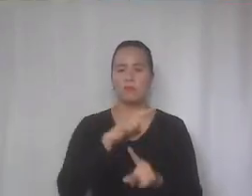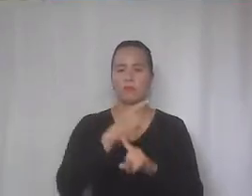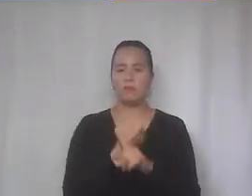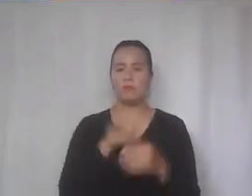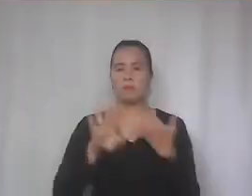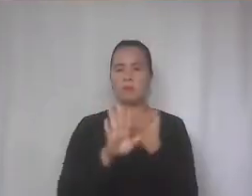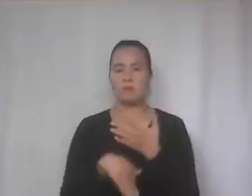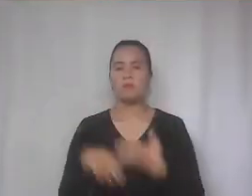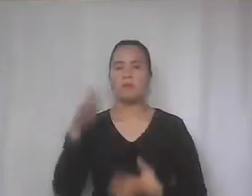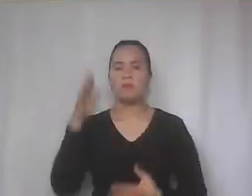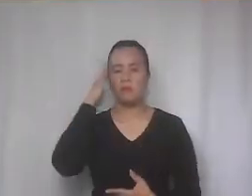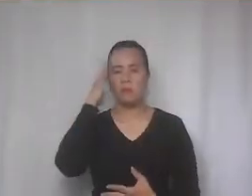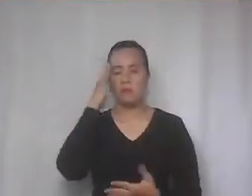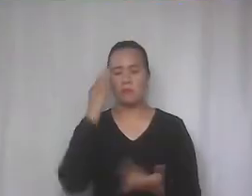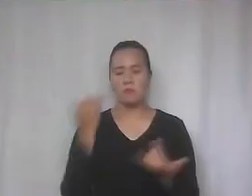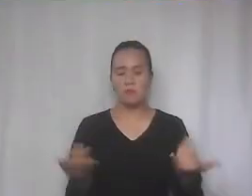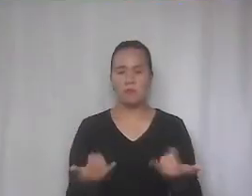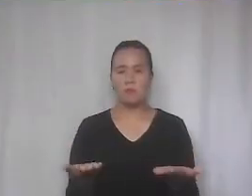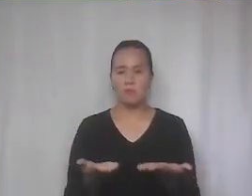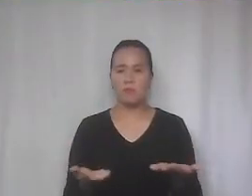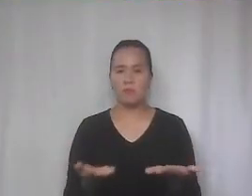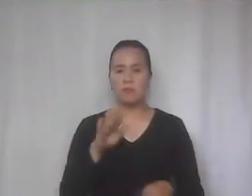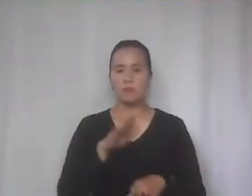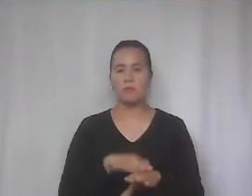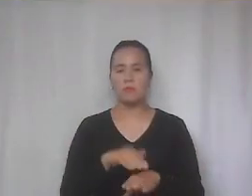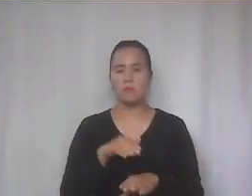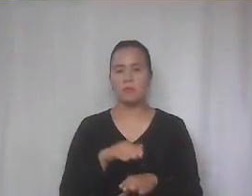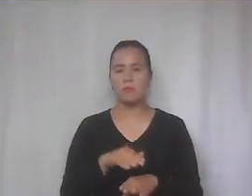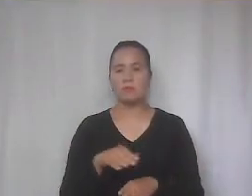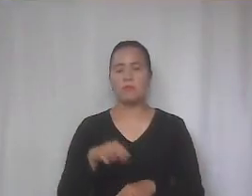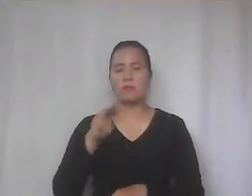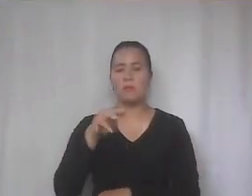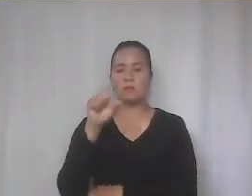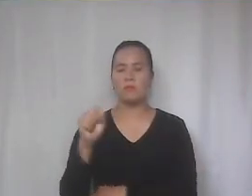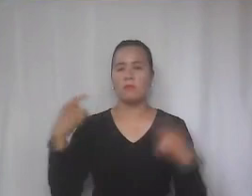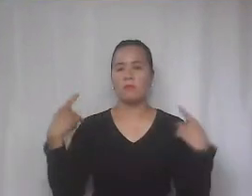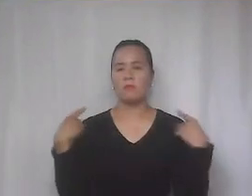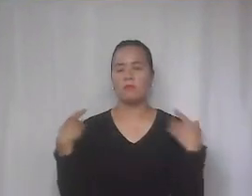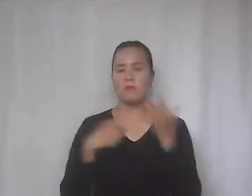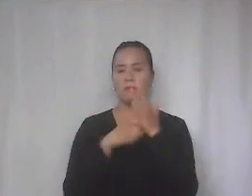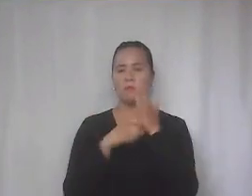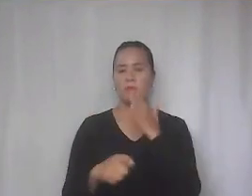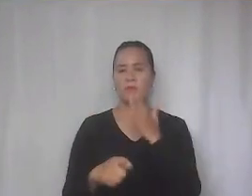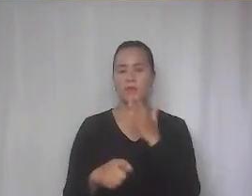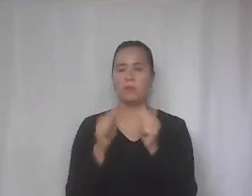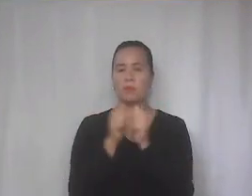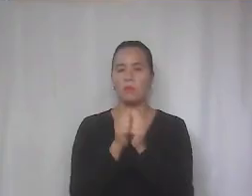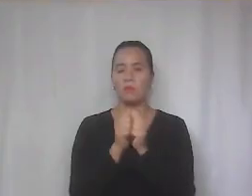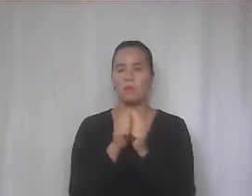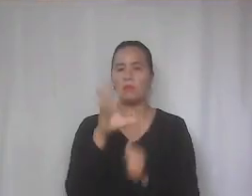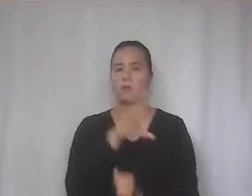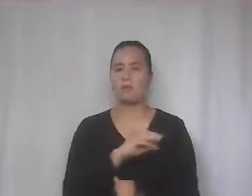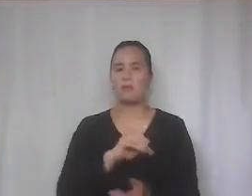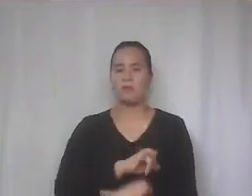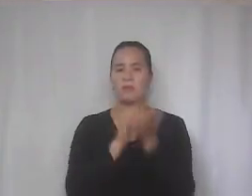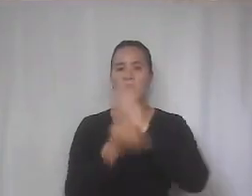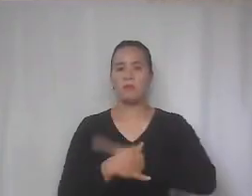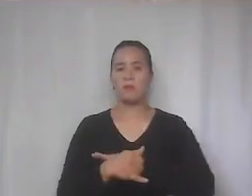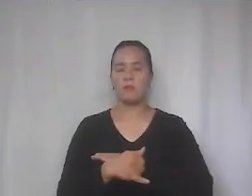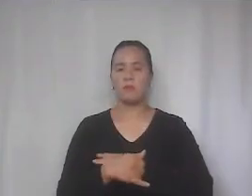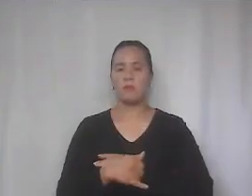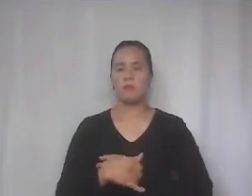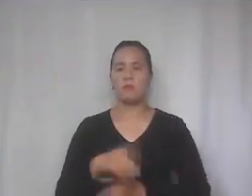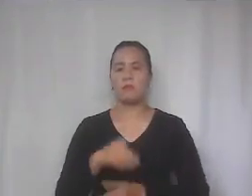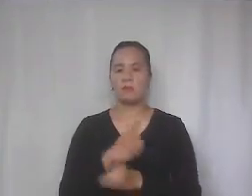Here at Microsoft, we've been on a journey to design technology with and by people with disabilities. We're learning